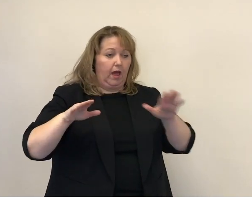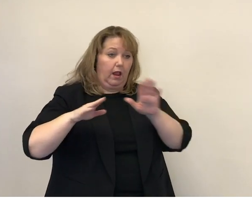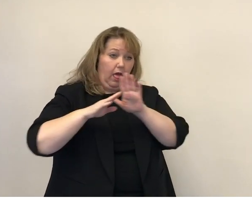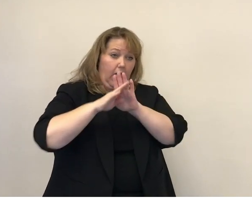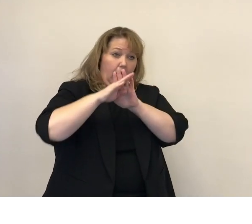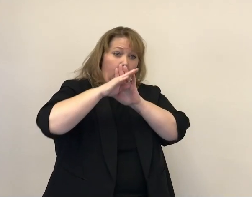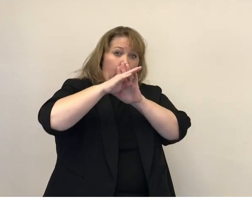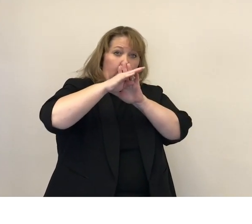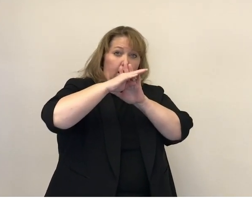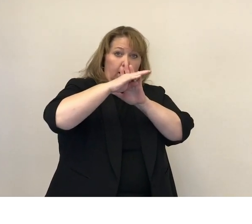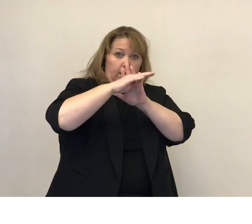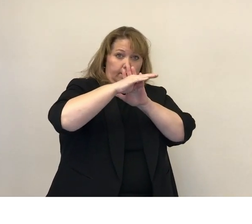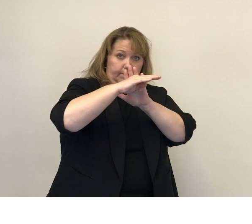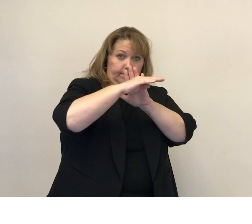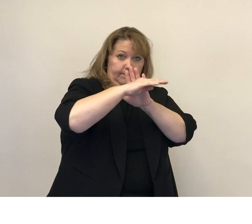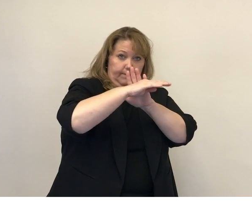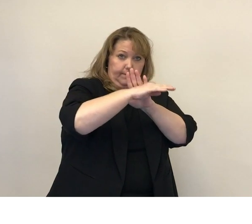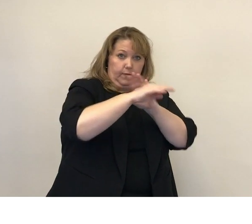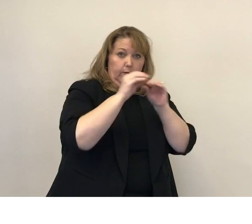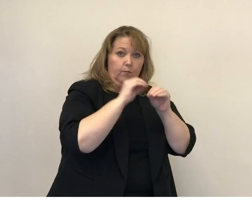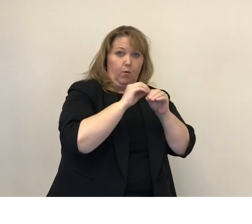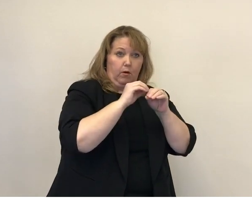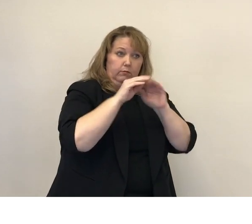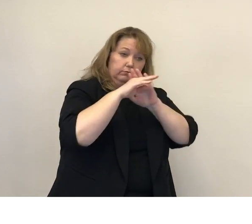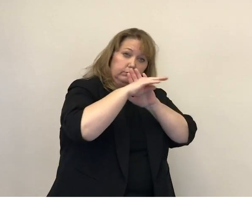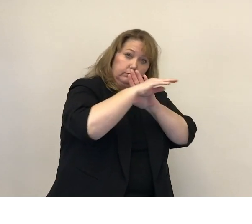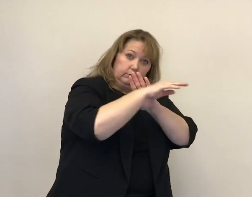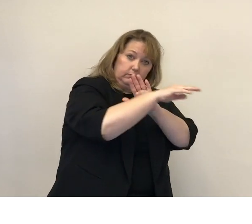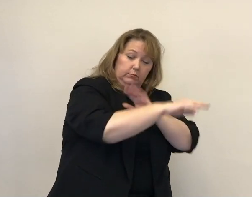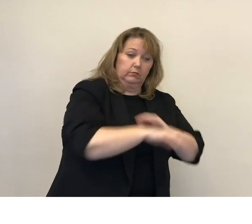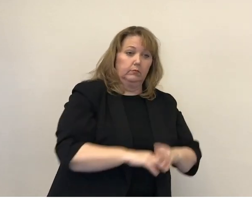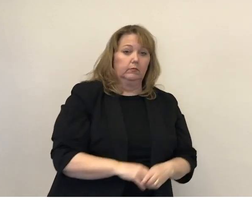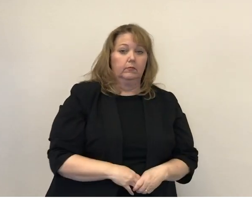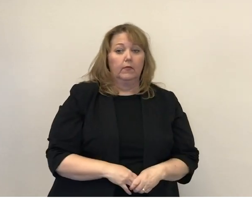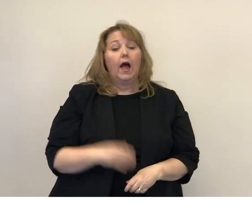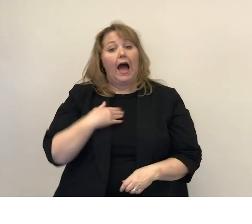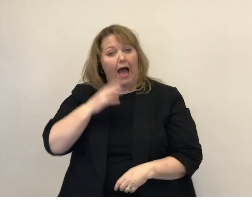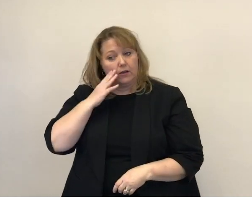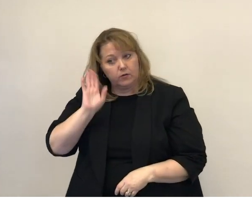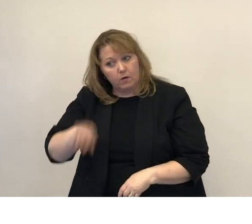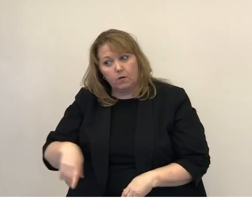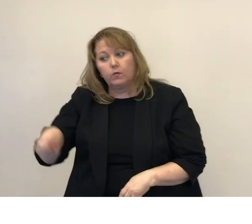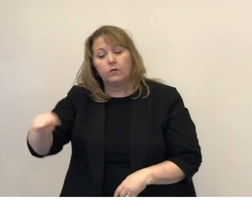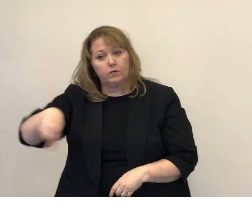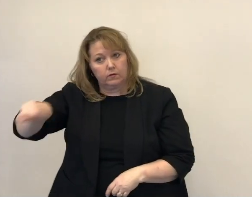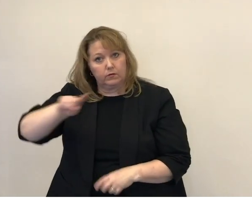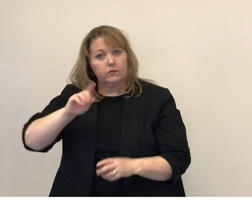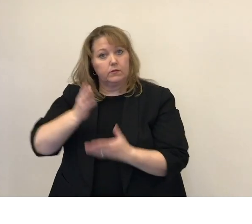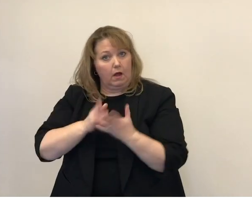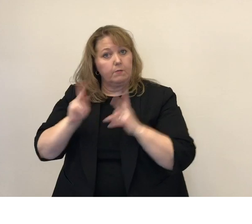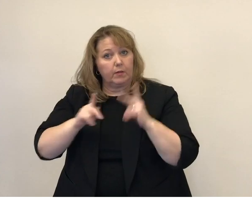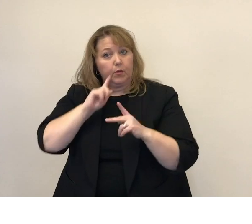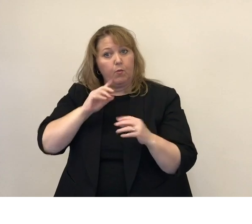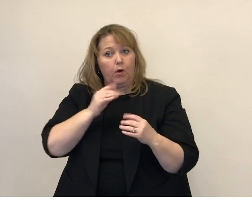hospitalization. Some people are more concerned with the business side of this and